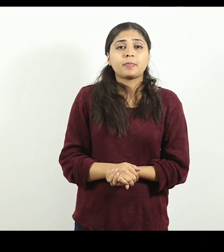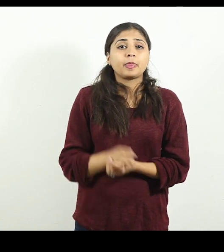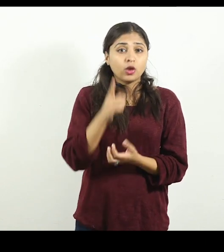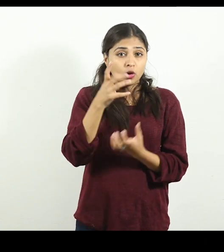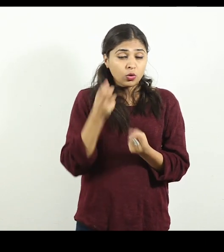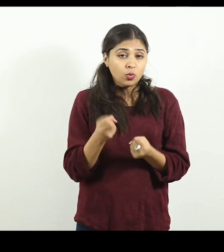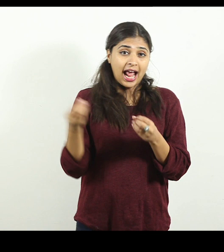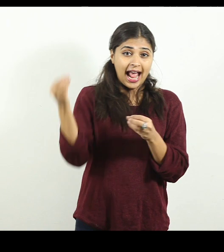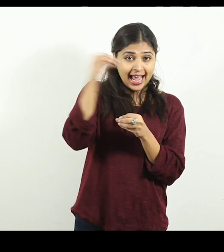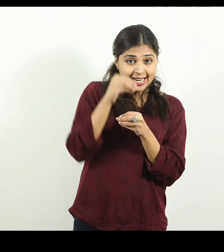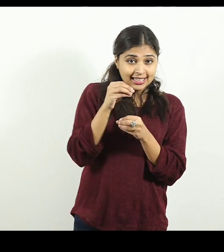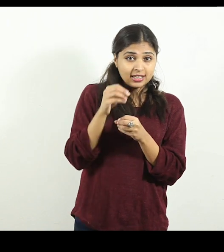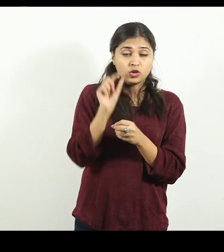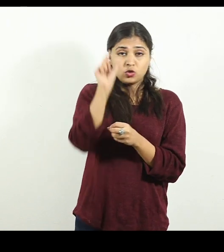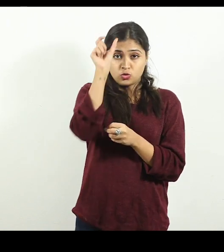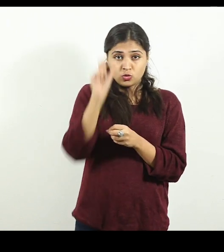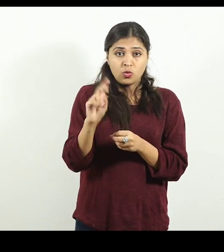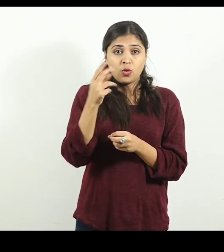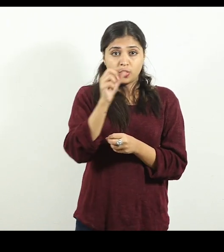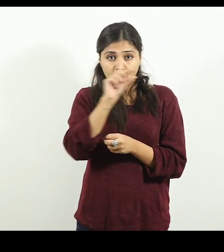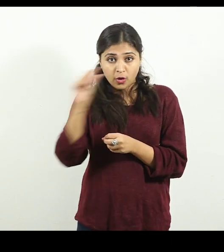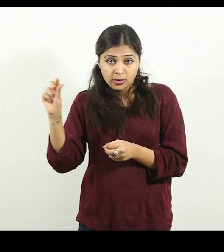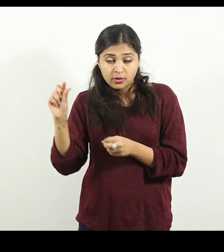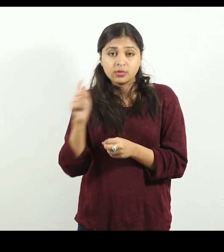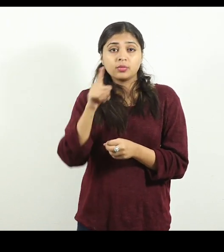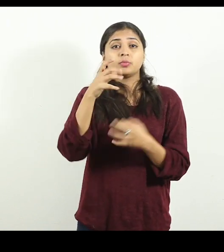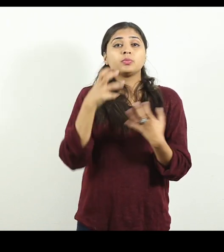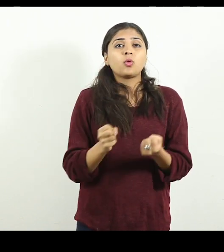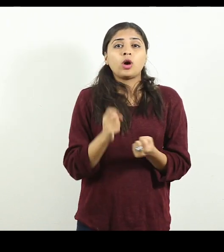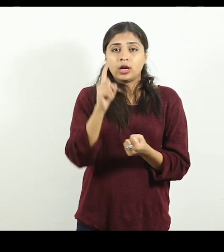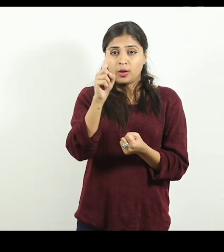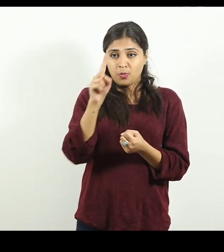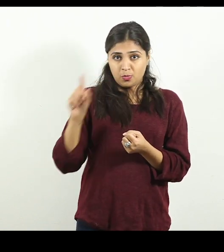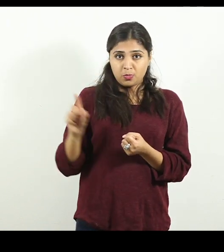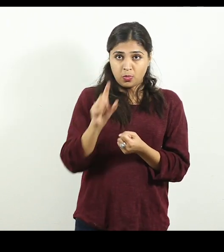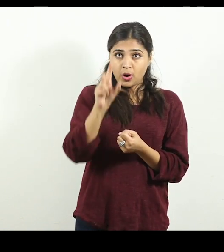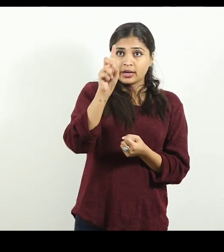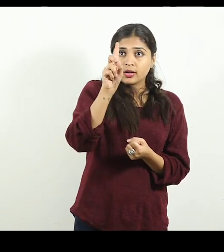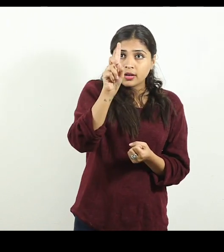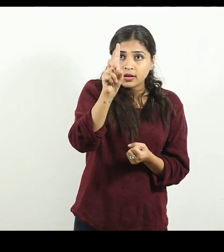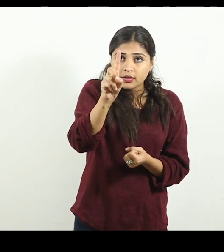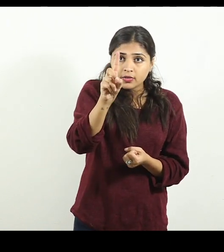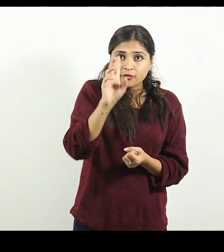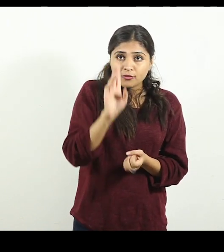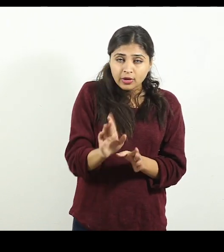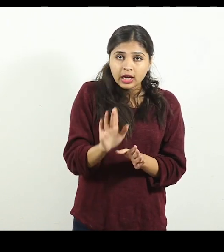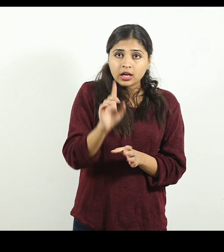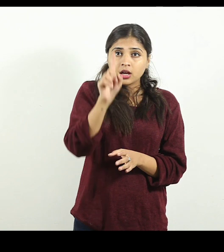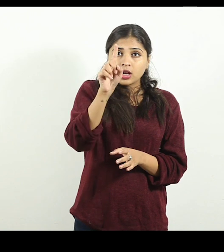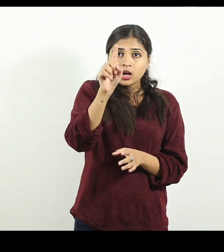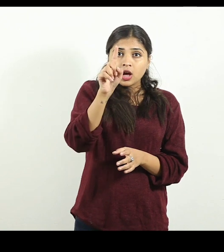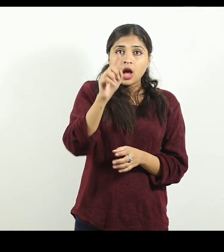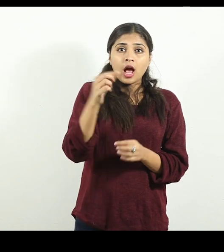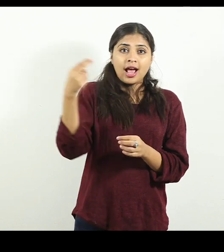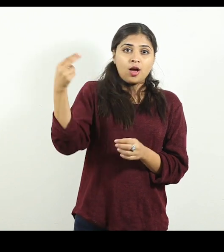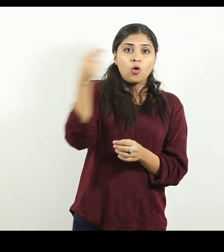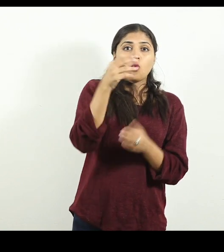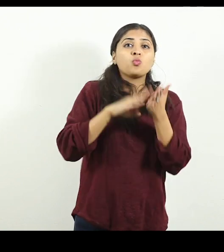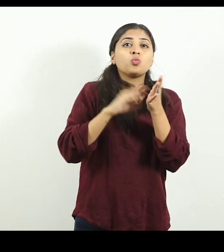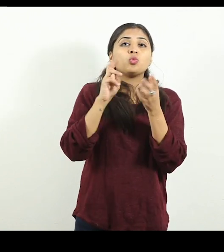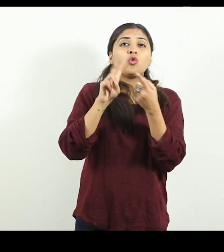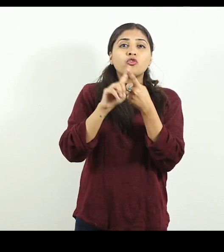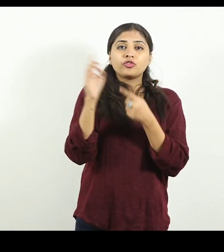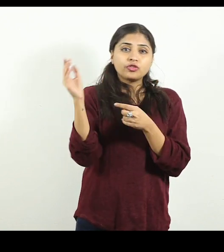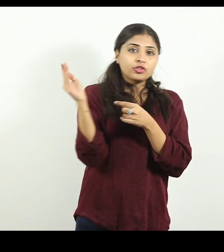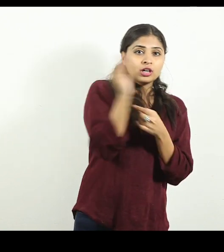Delete a table. In order to add row column to the table, you need to, number 1, reset the pointer on the table